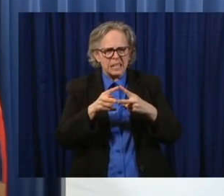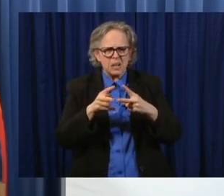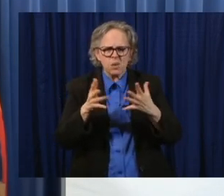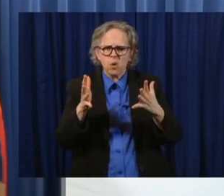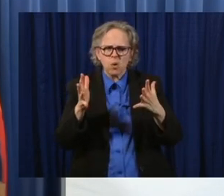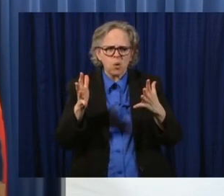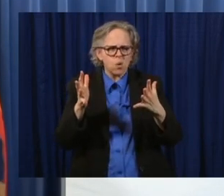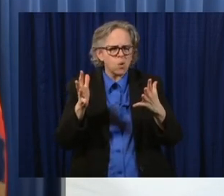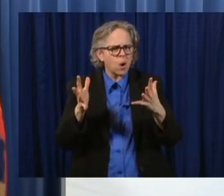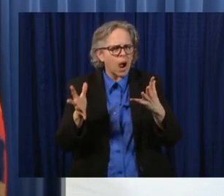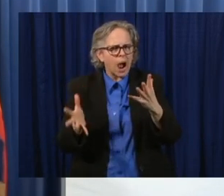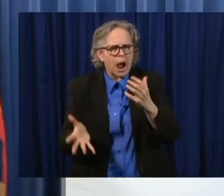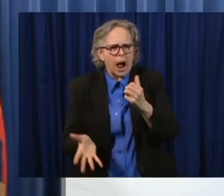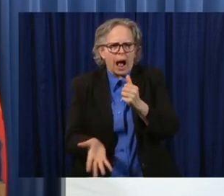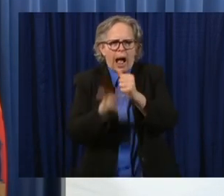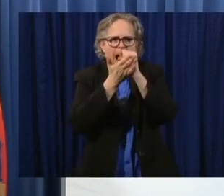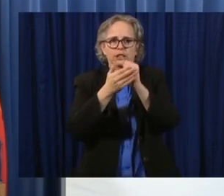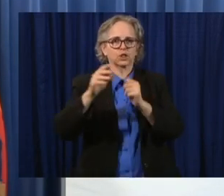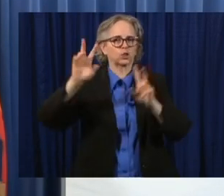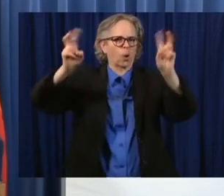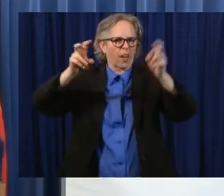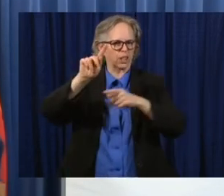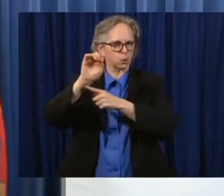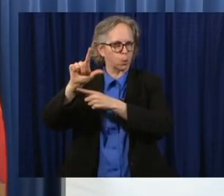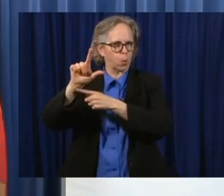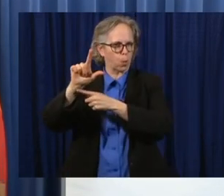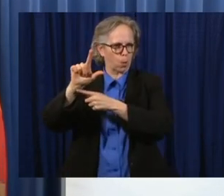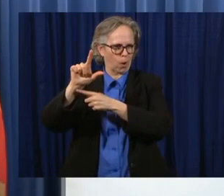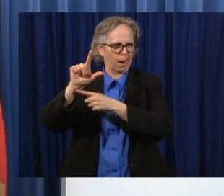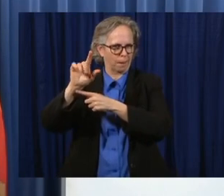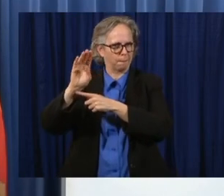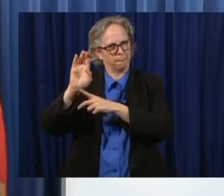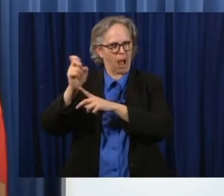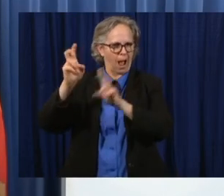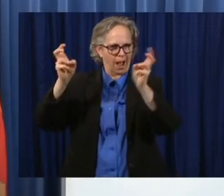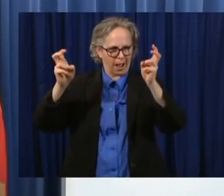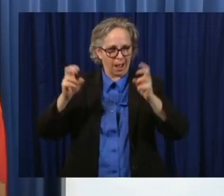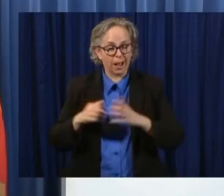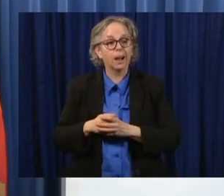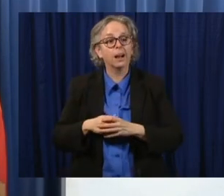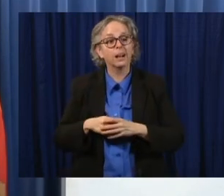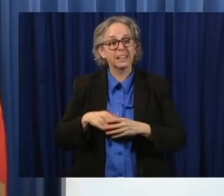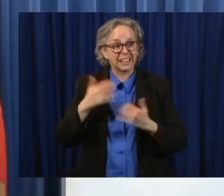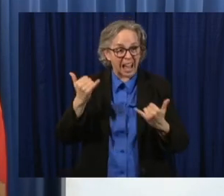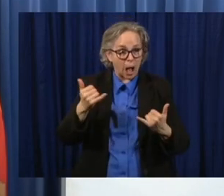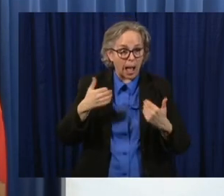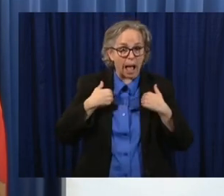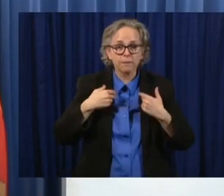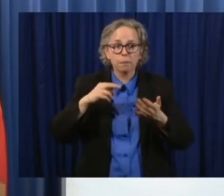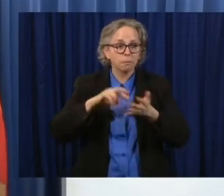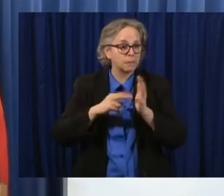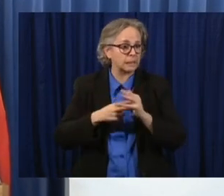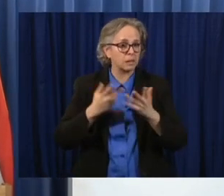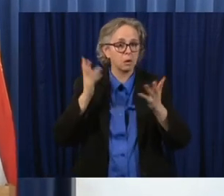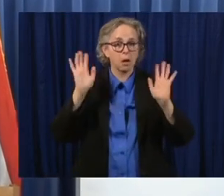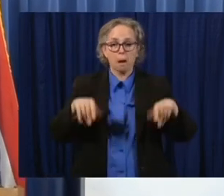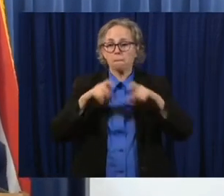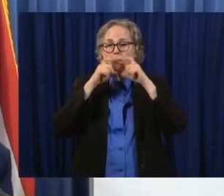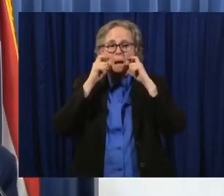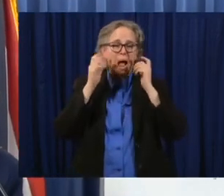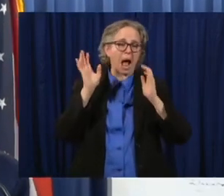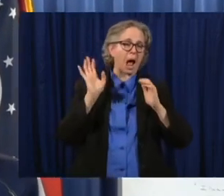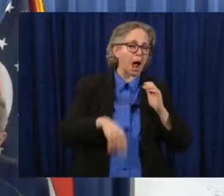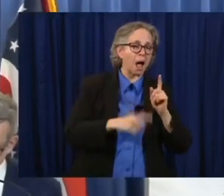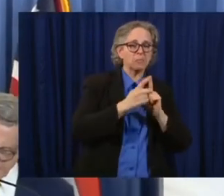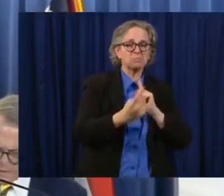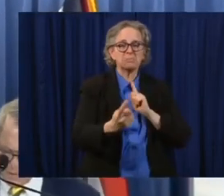to the toolbox, but they don't replace the other tools that are already in place that people have been doing such a good job with, including washing their hands